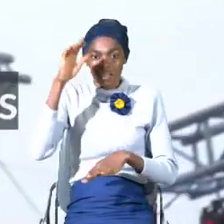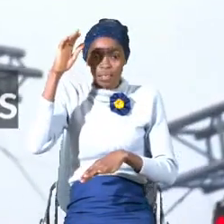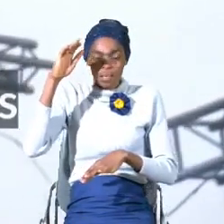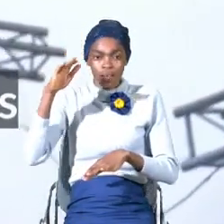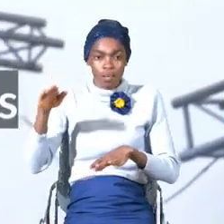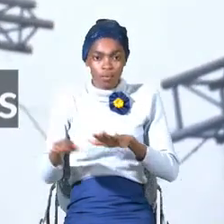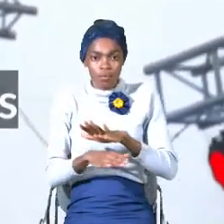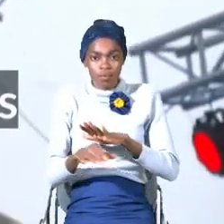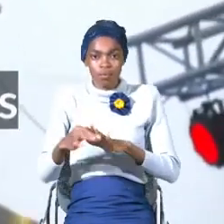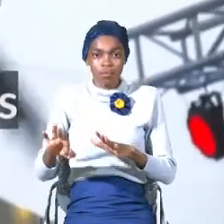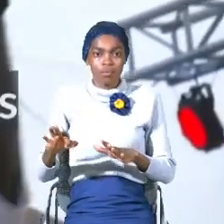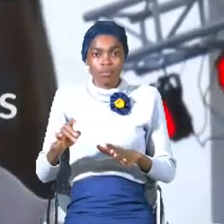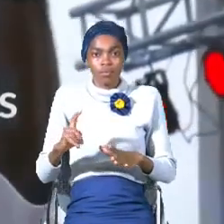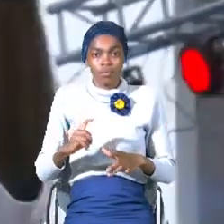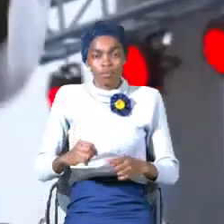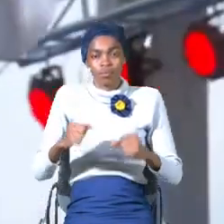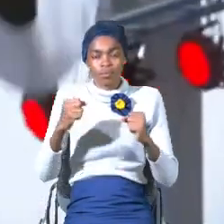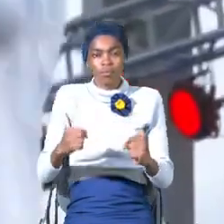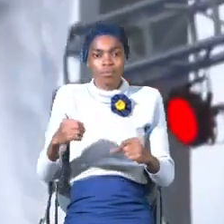this house.